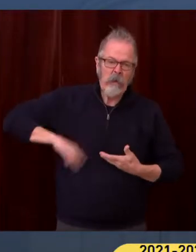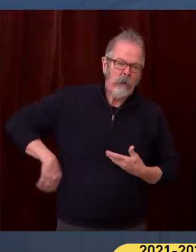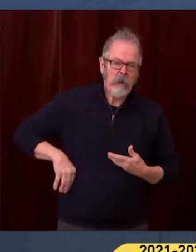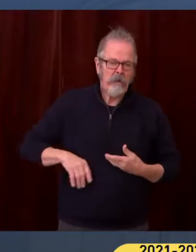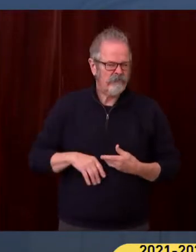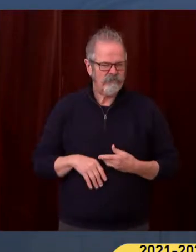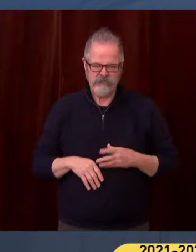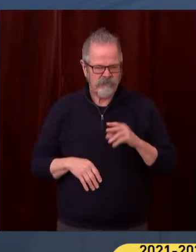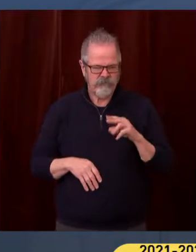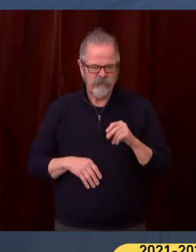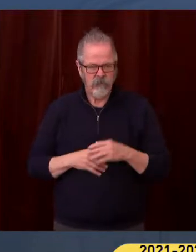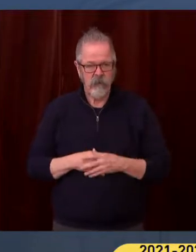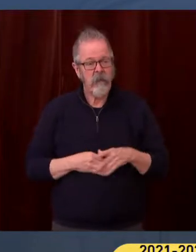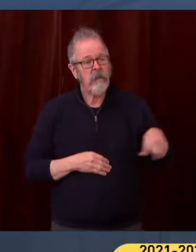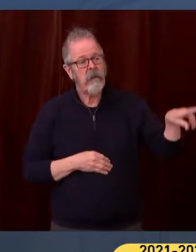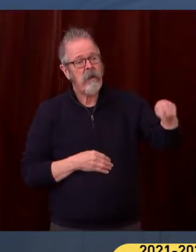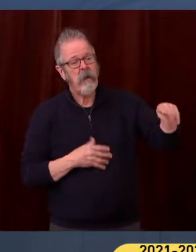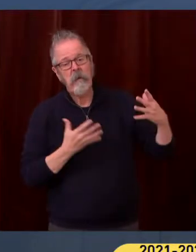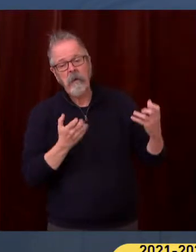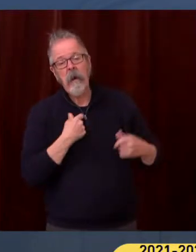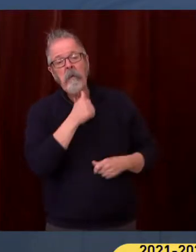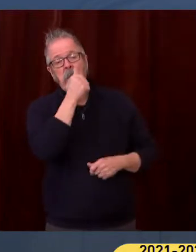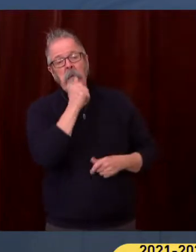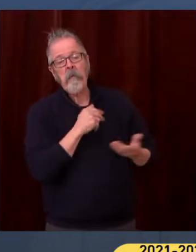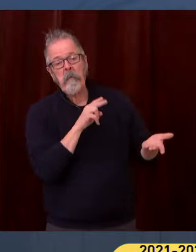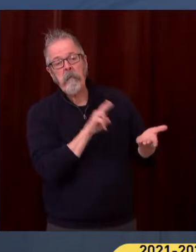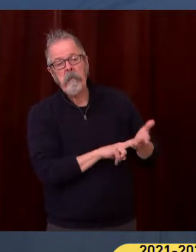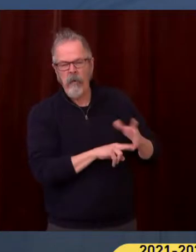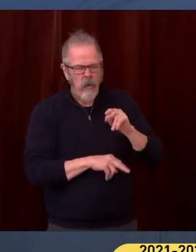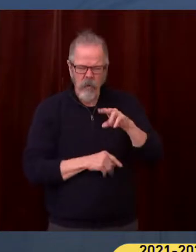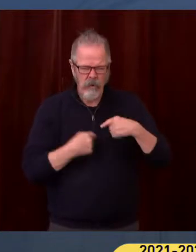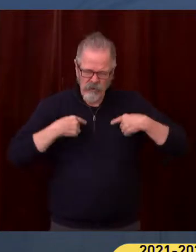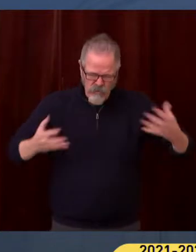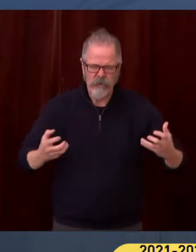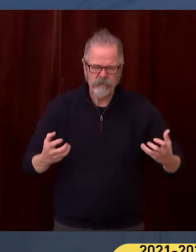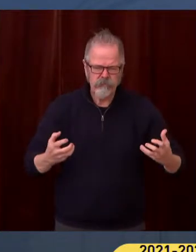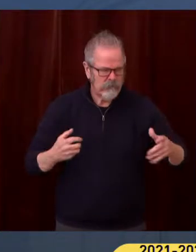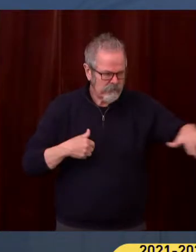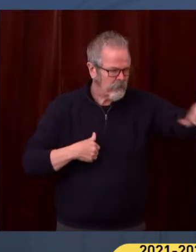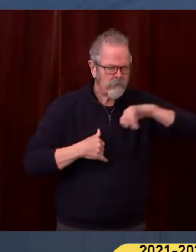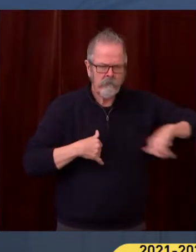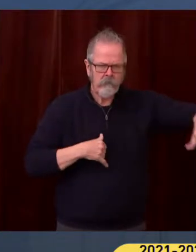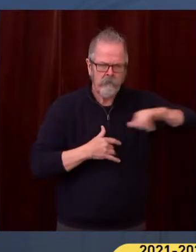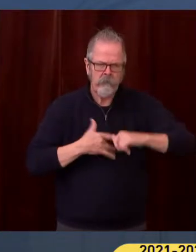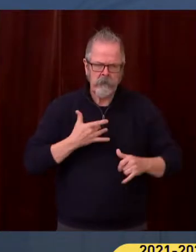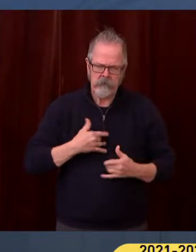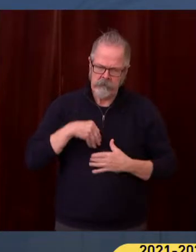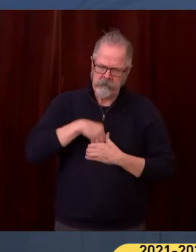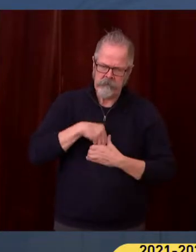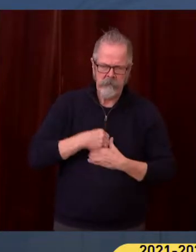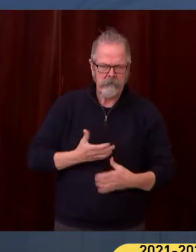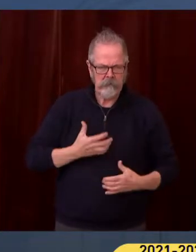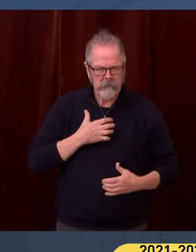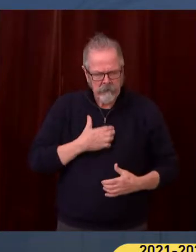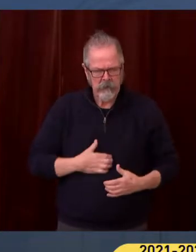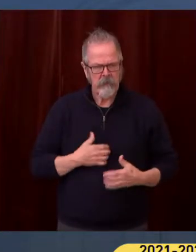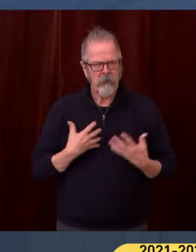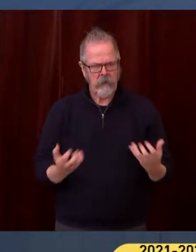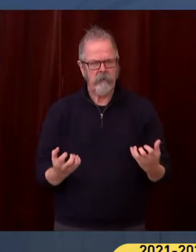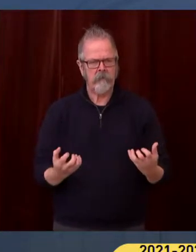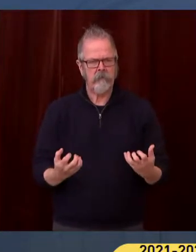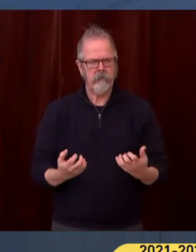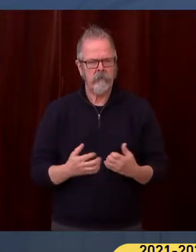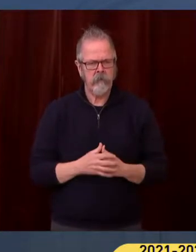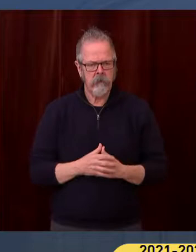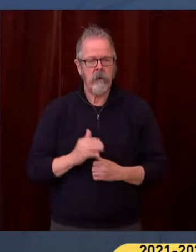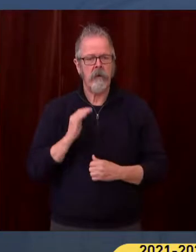votes are there. We've made some important improvements in how we manage our internal process. That's going to allow us to move forward as well. And I think